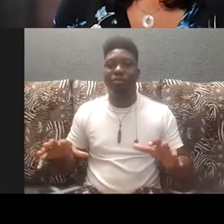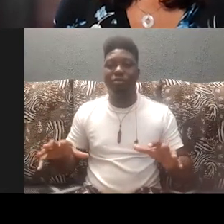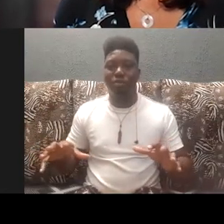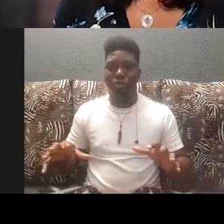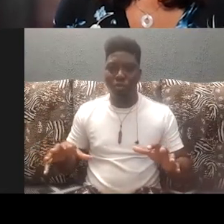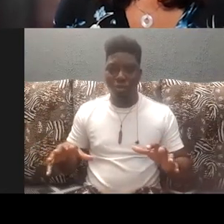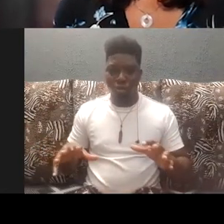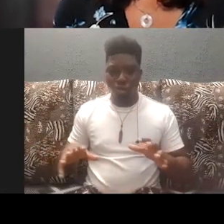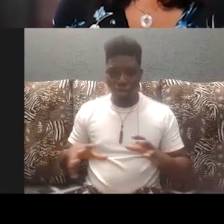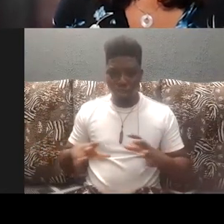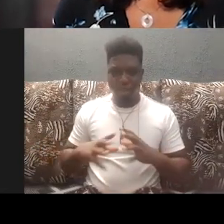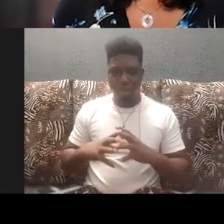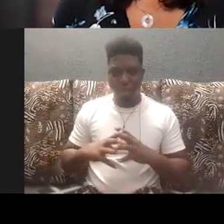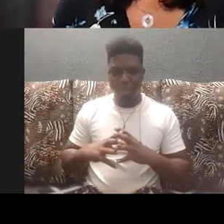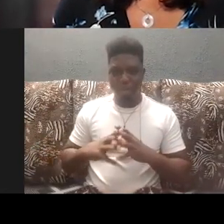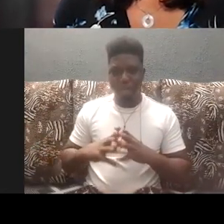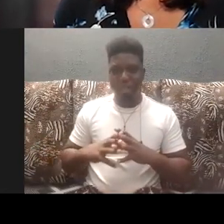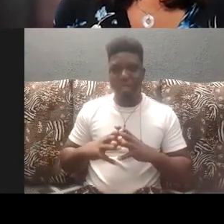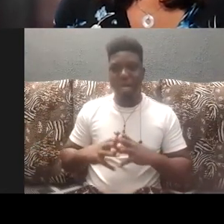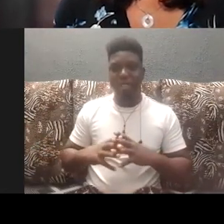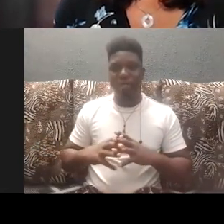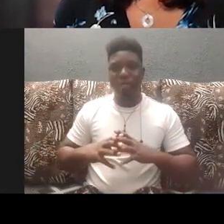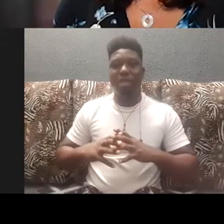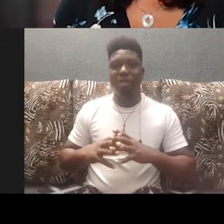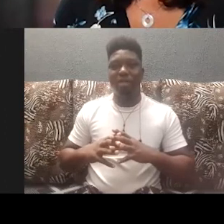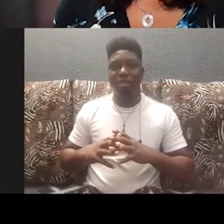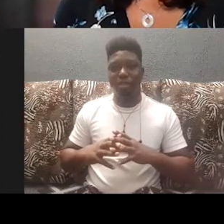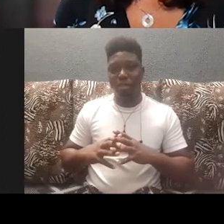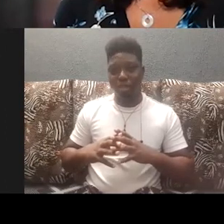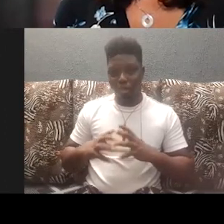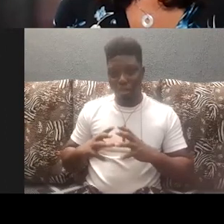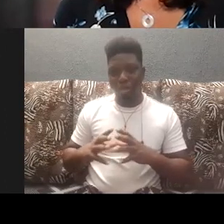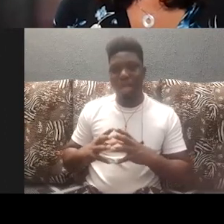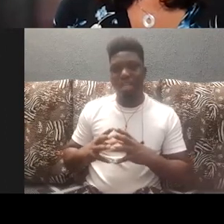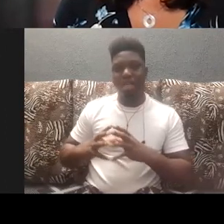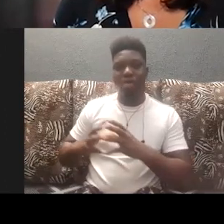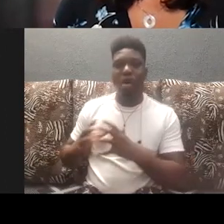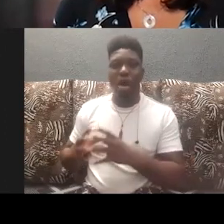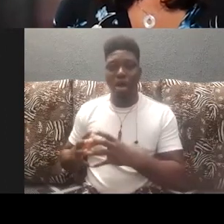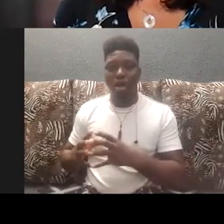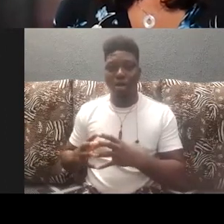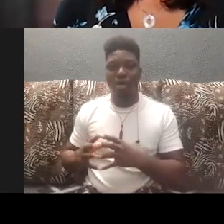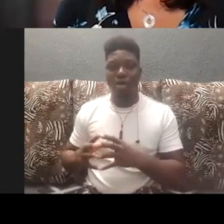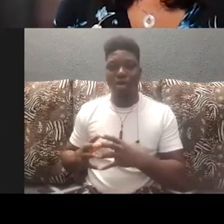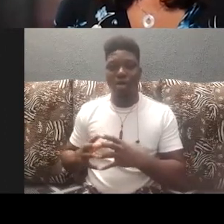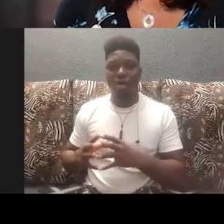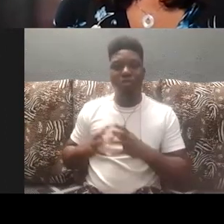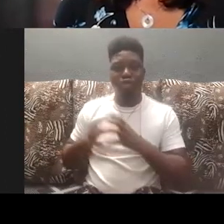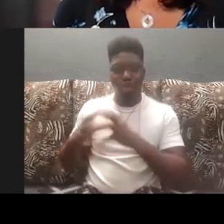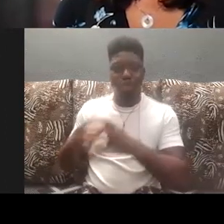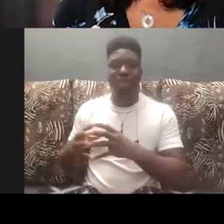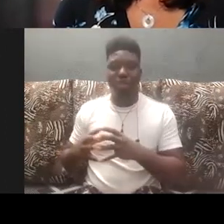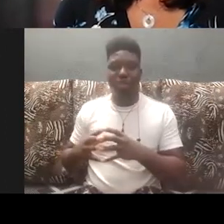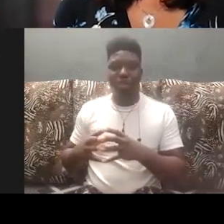home. You see a parent that has a child with disability, they'll be hiding him or her, or the way they even